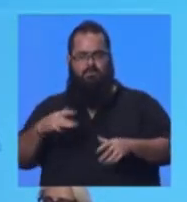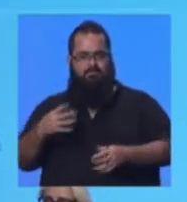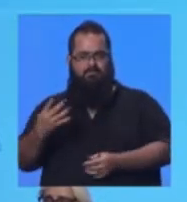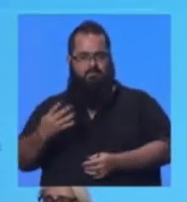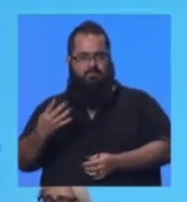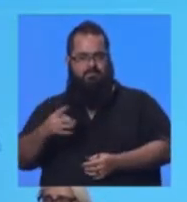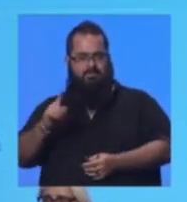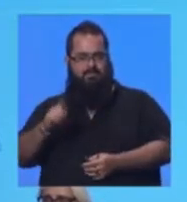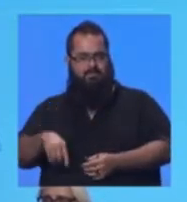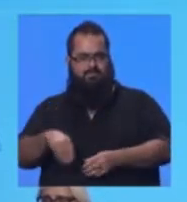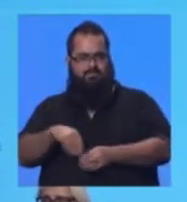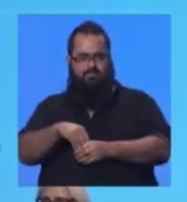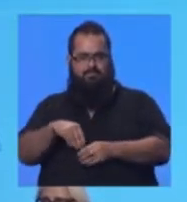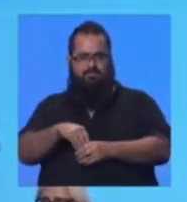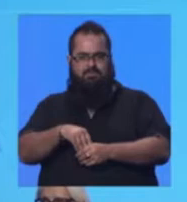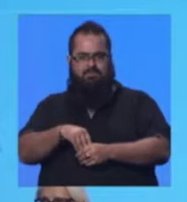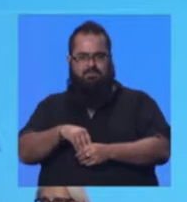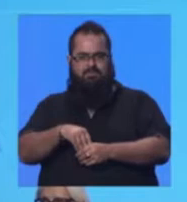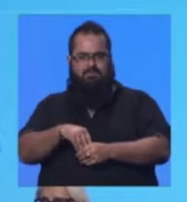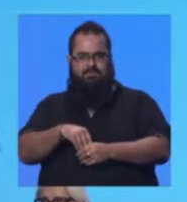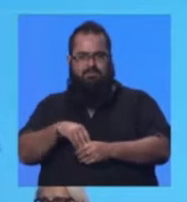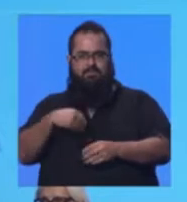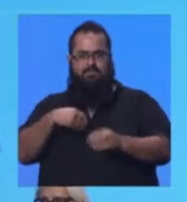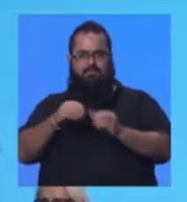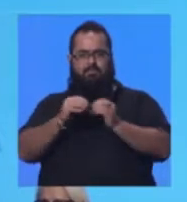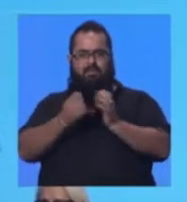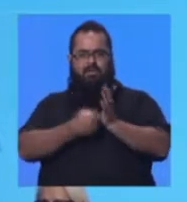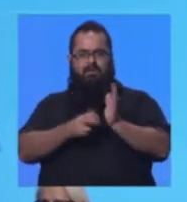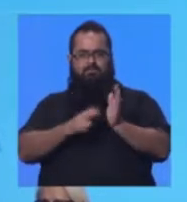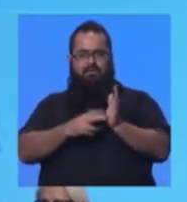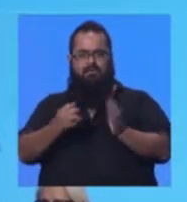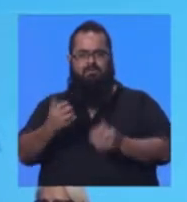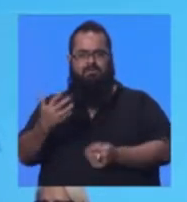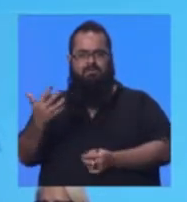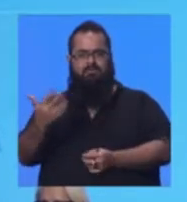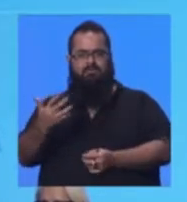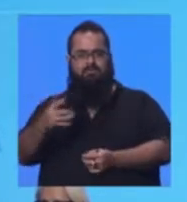14,000 members. The BRN movement has